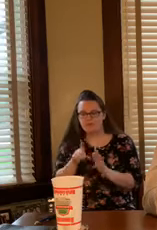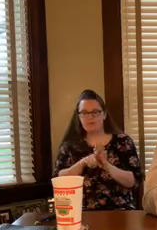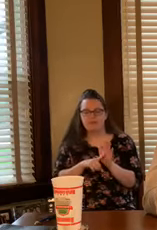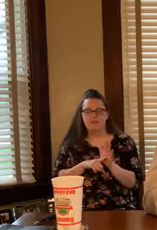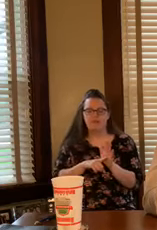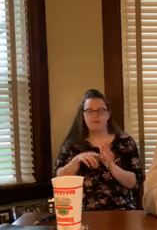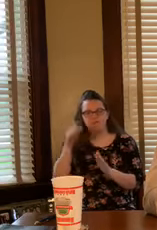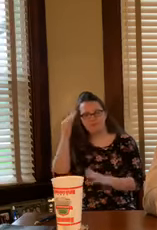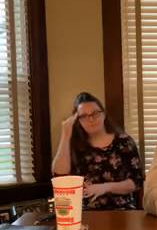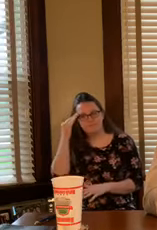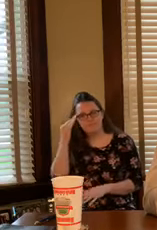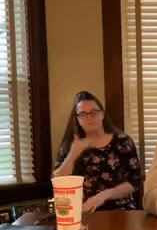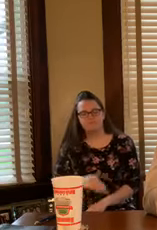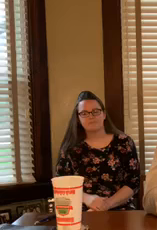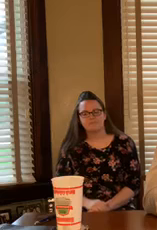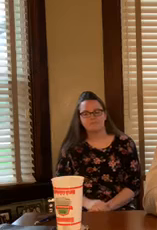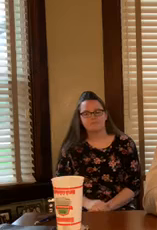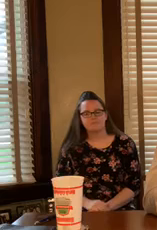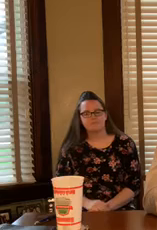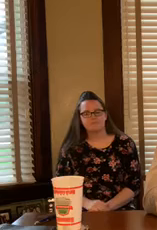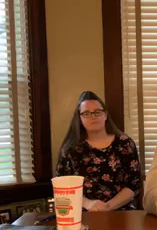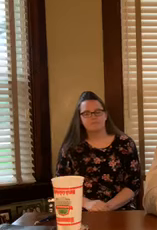is,